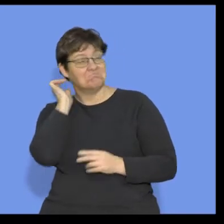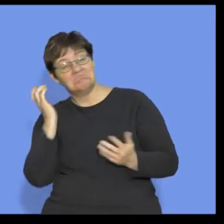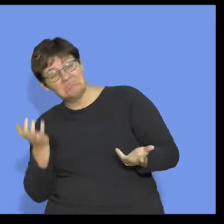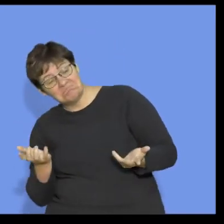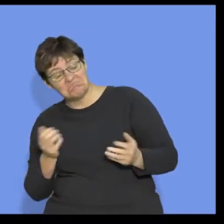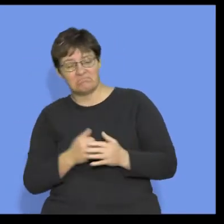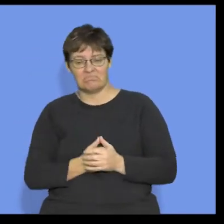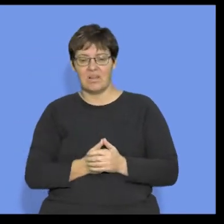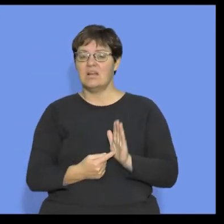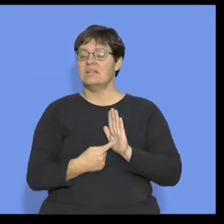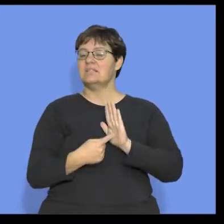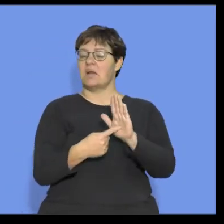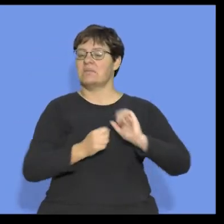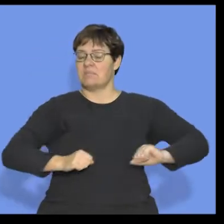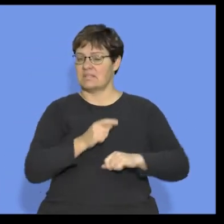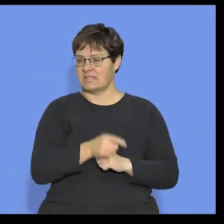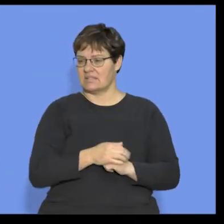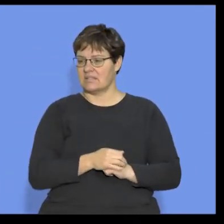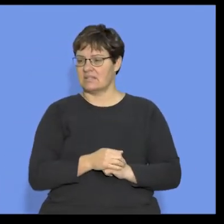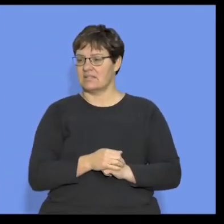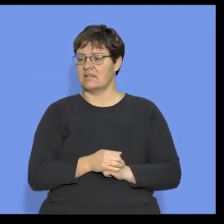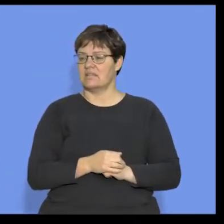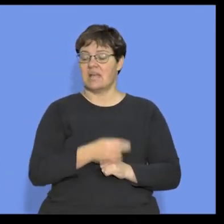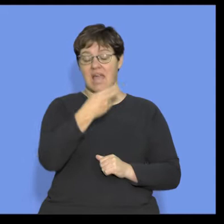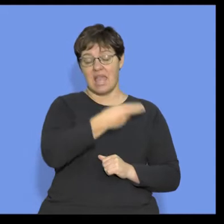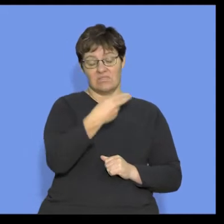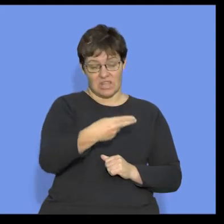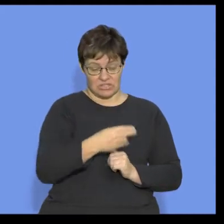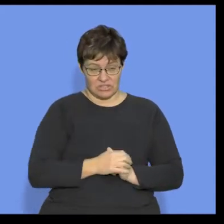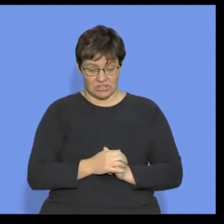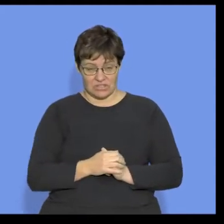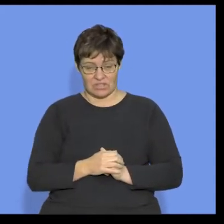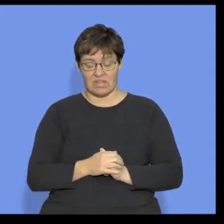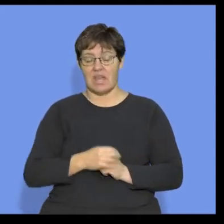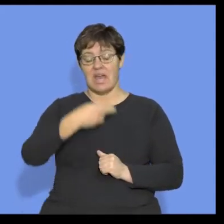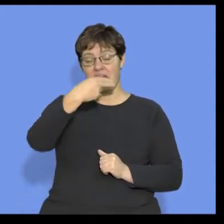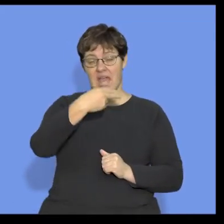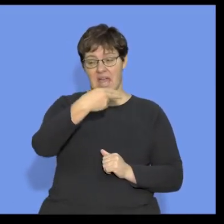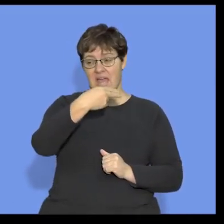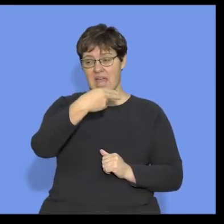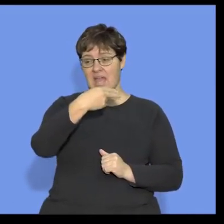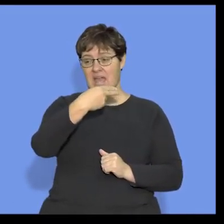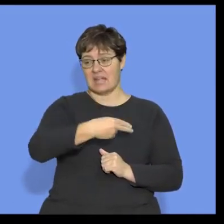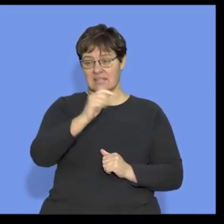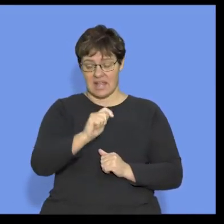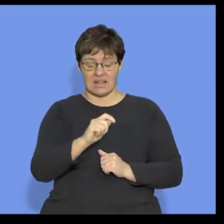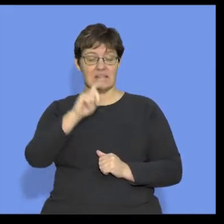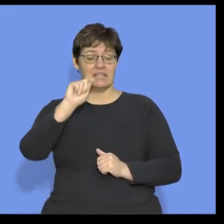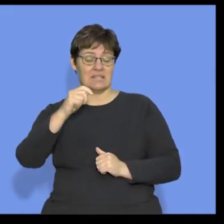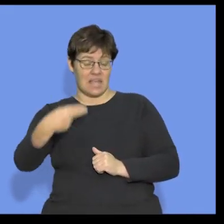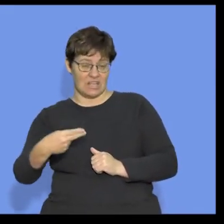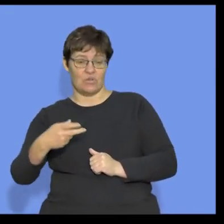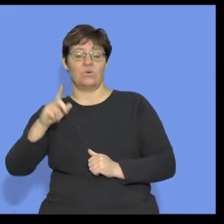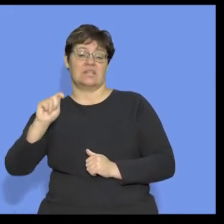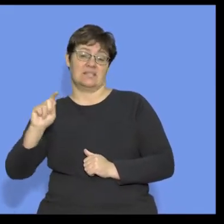So then the sample space, which is S, it will be HH for head head, head tail, tail head,